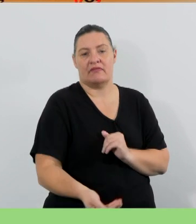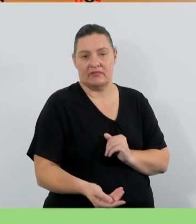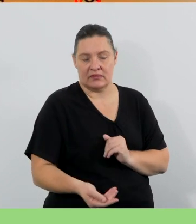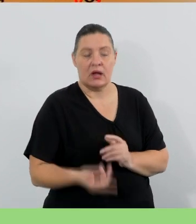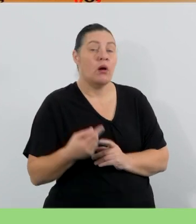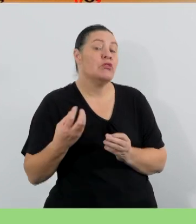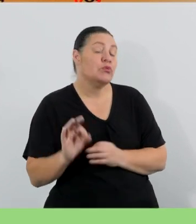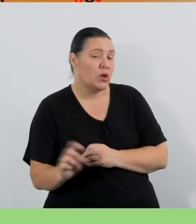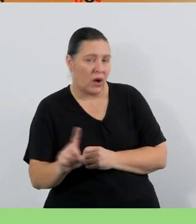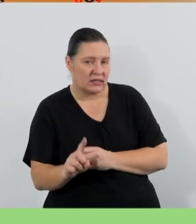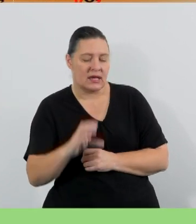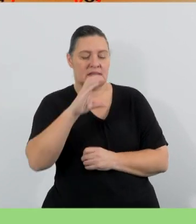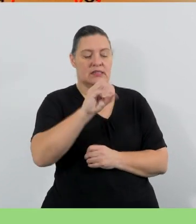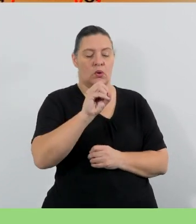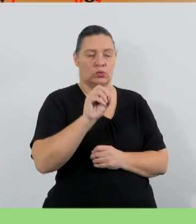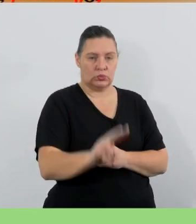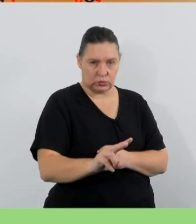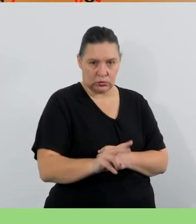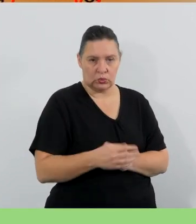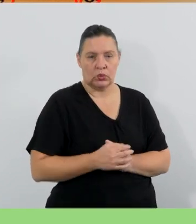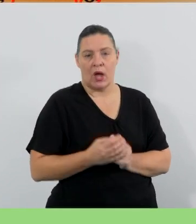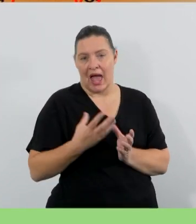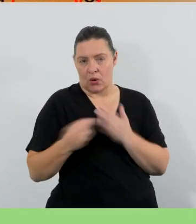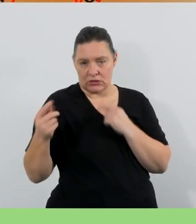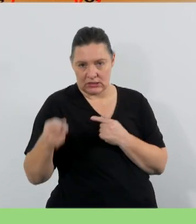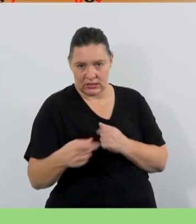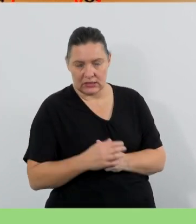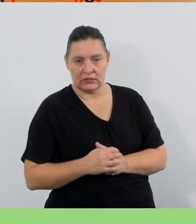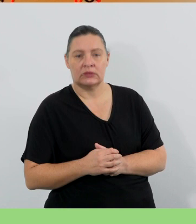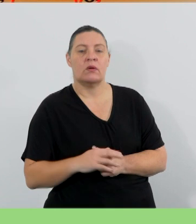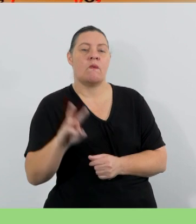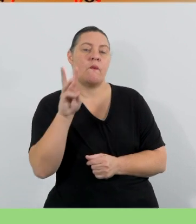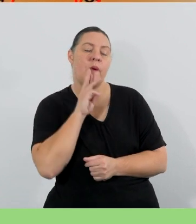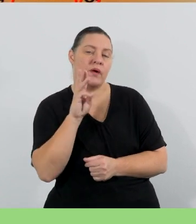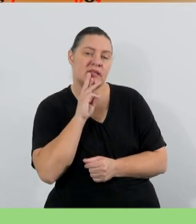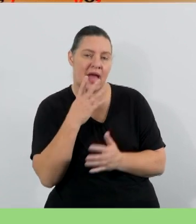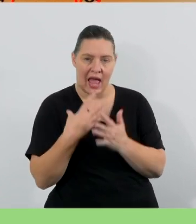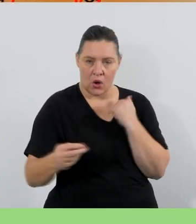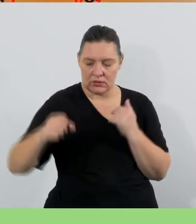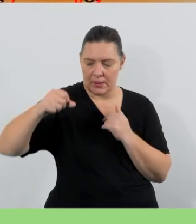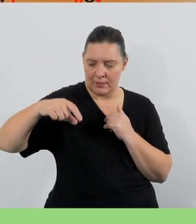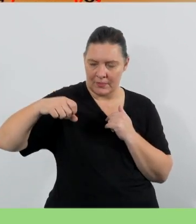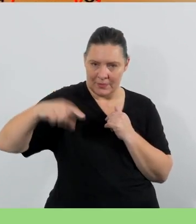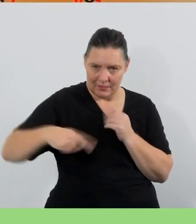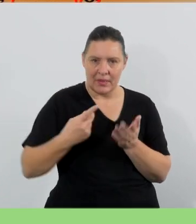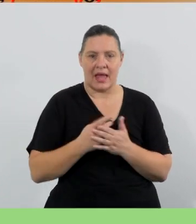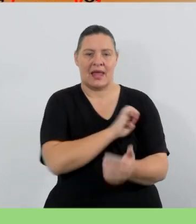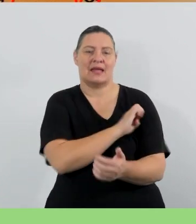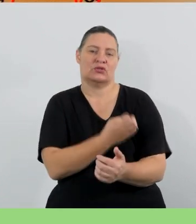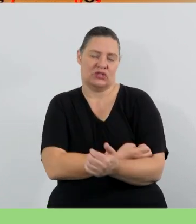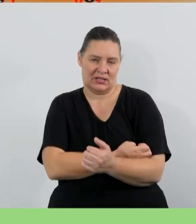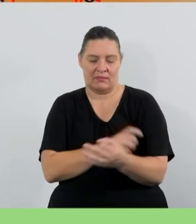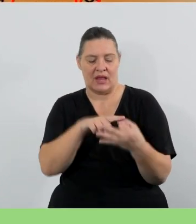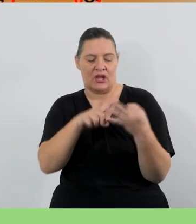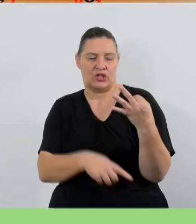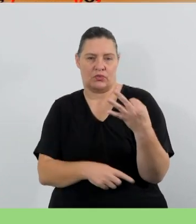these products are carbon dioxide, which is coming out, water, which is also coming out, and energy. So